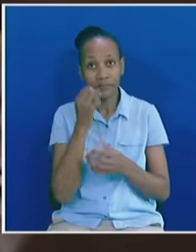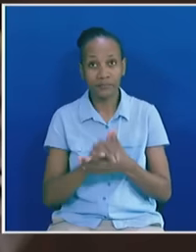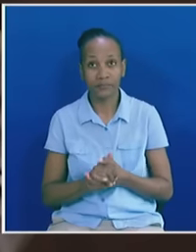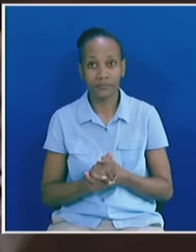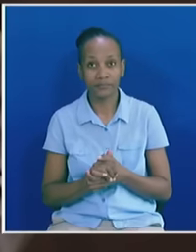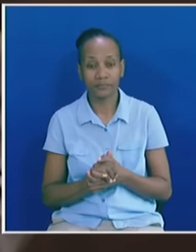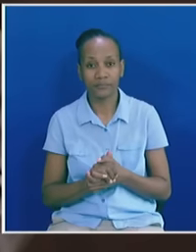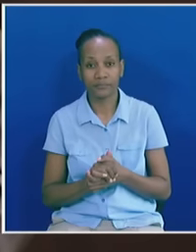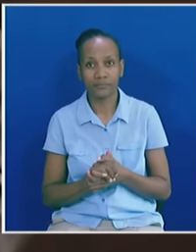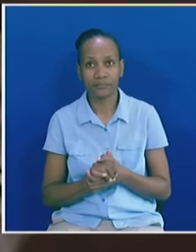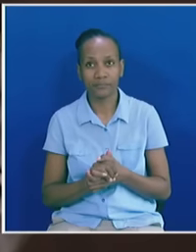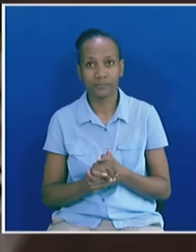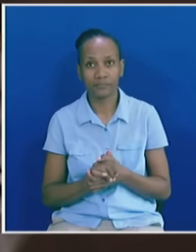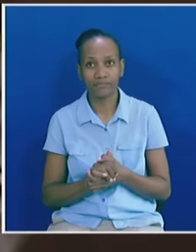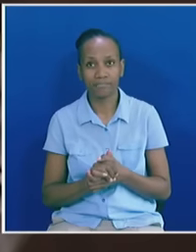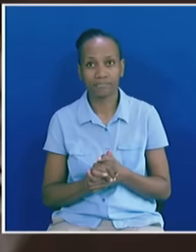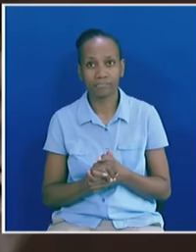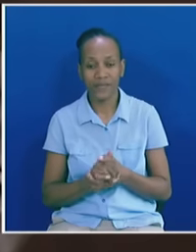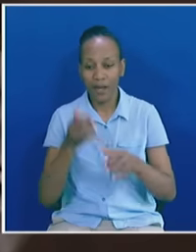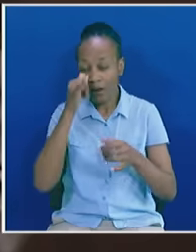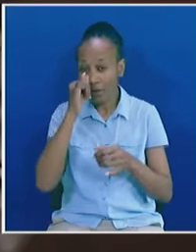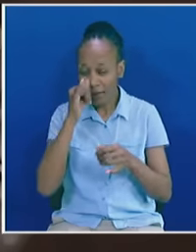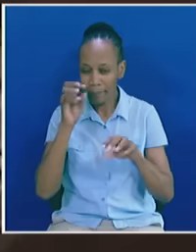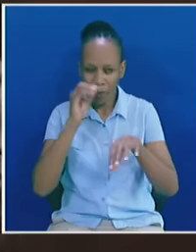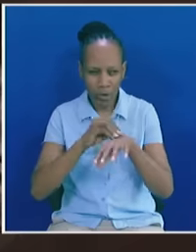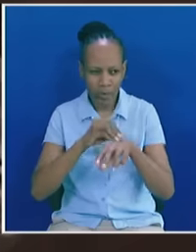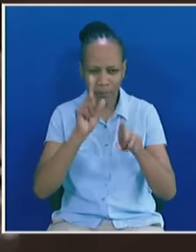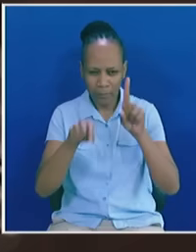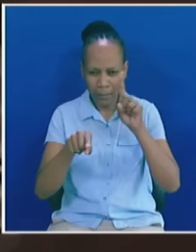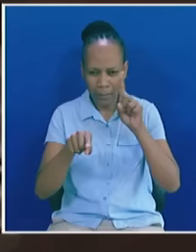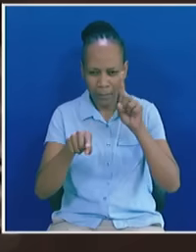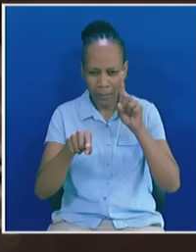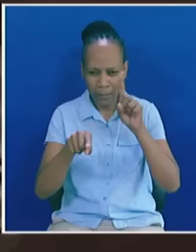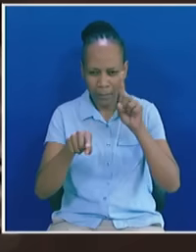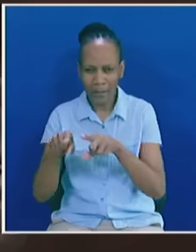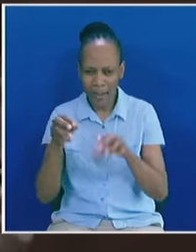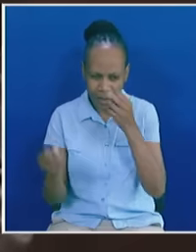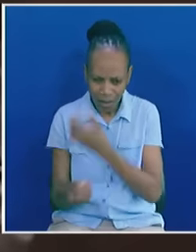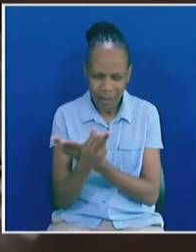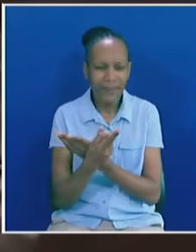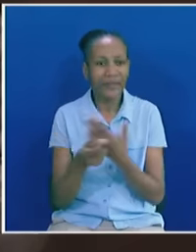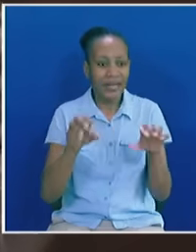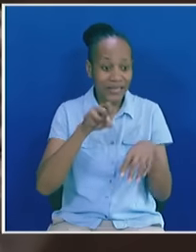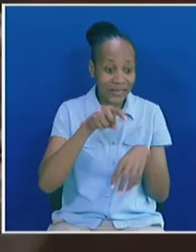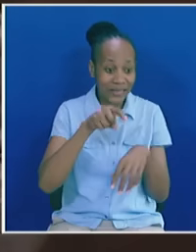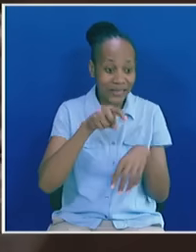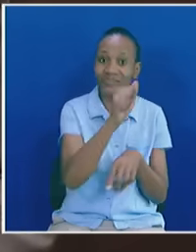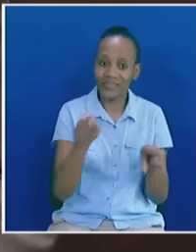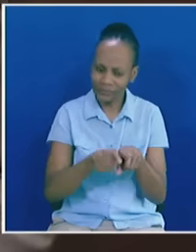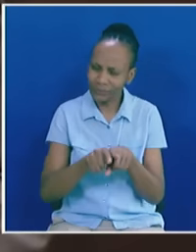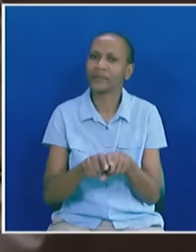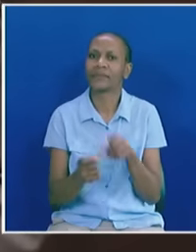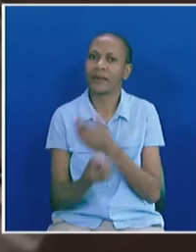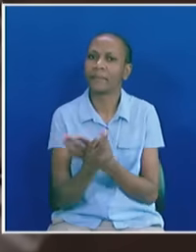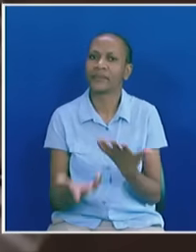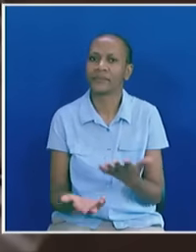not enough, as these crime problems involve domestic syndicates as well.